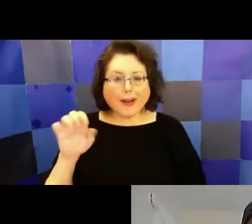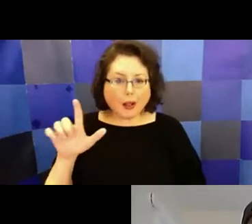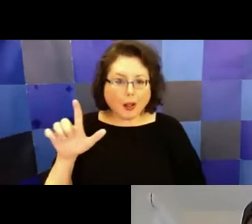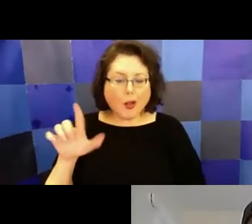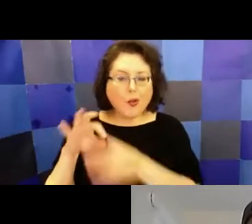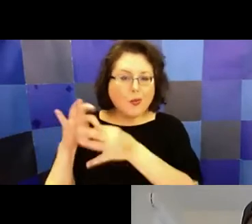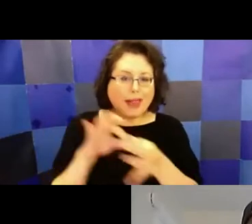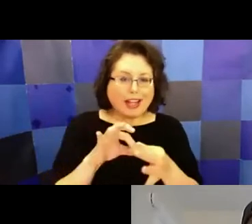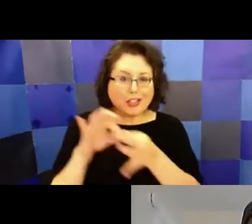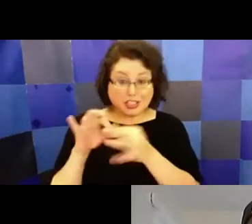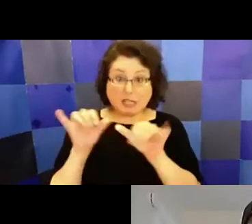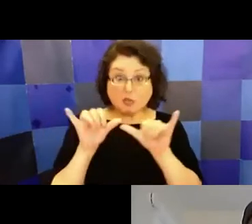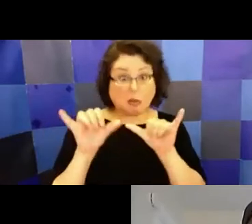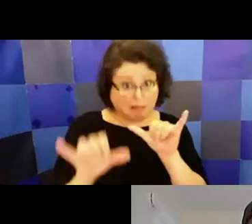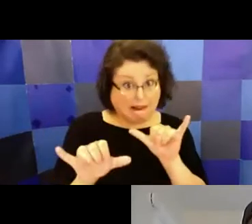relationships remained, right?